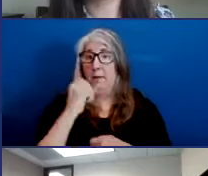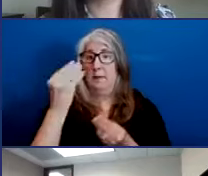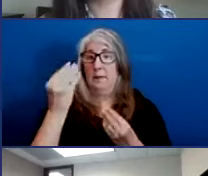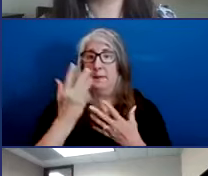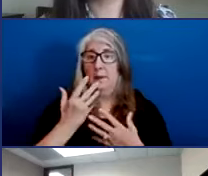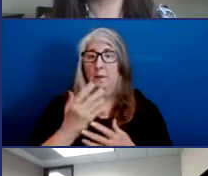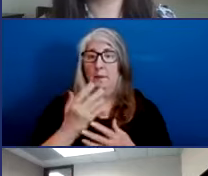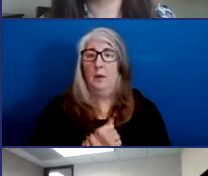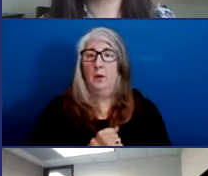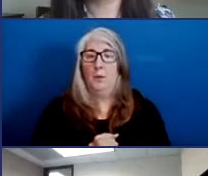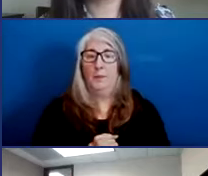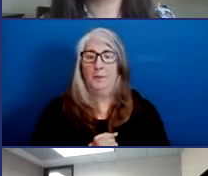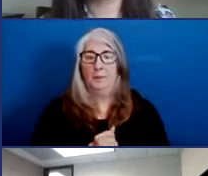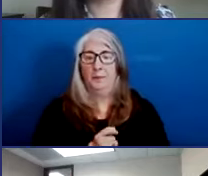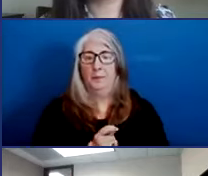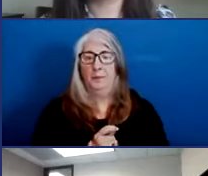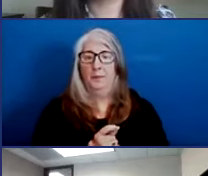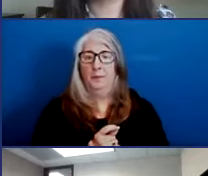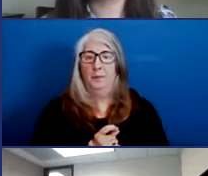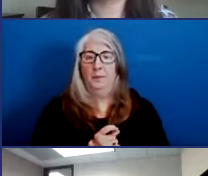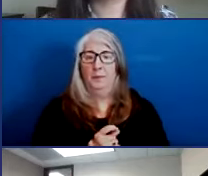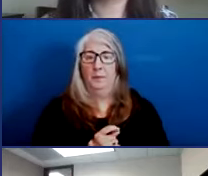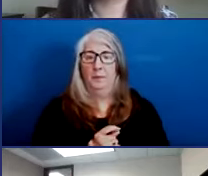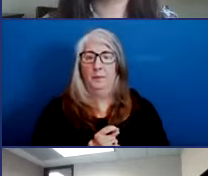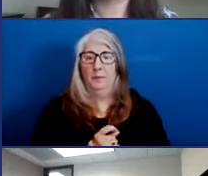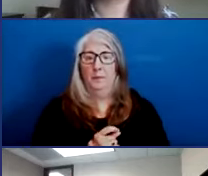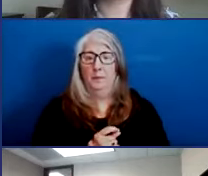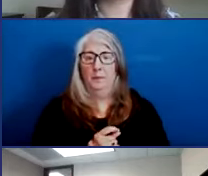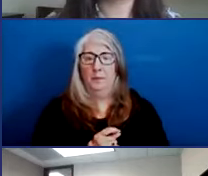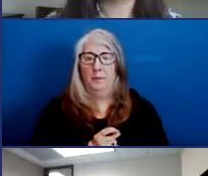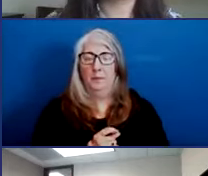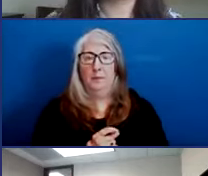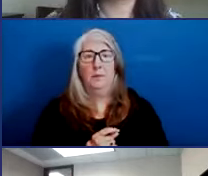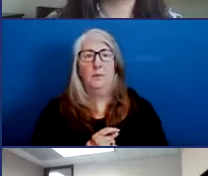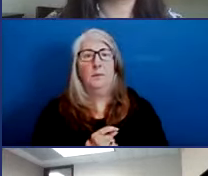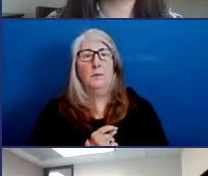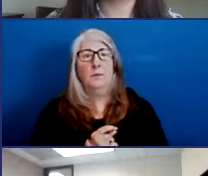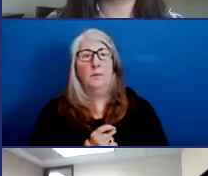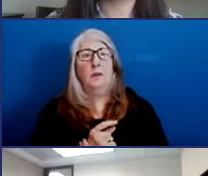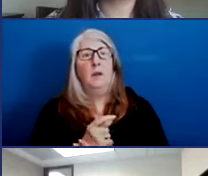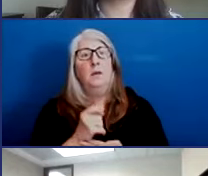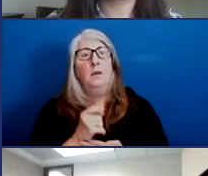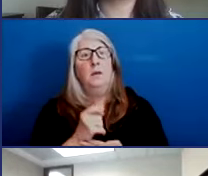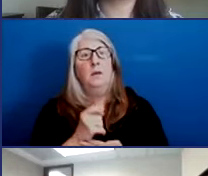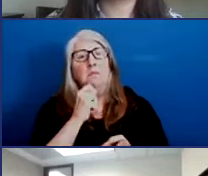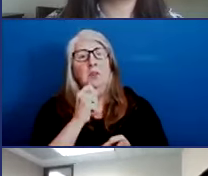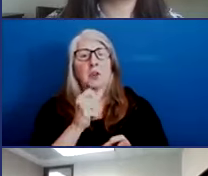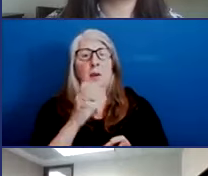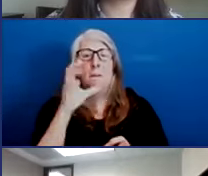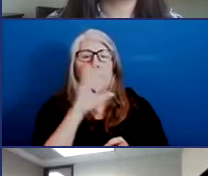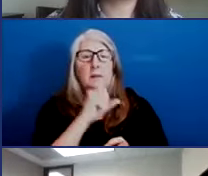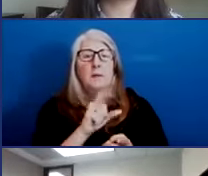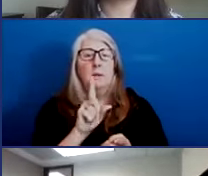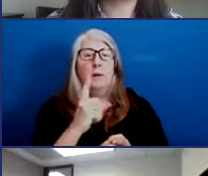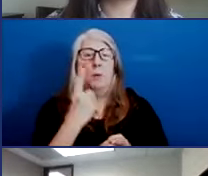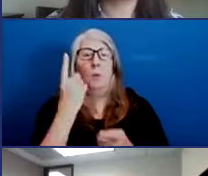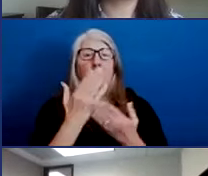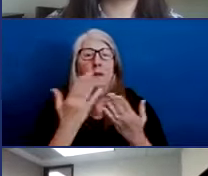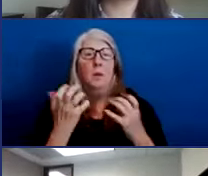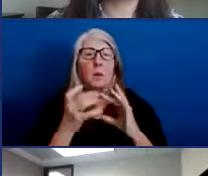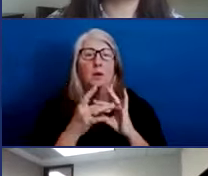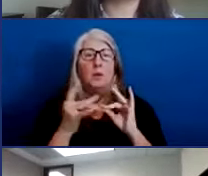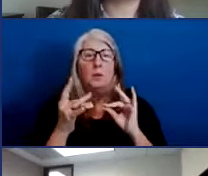add. Not necessarily that you missed, but one thing that I mentioned in the last